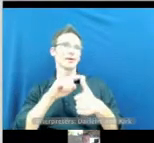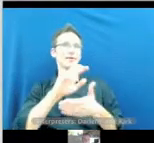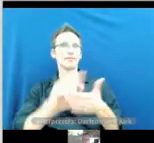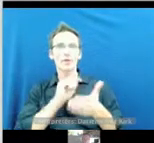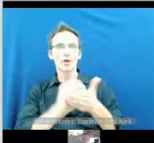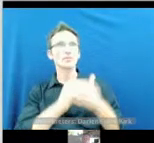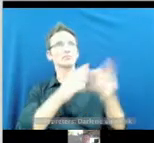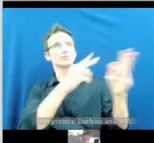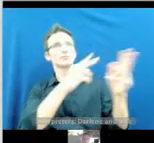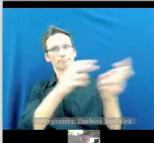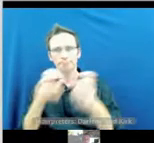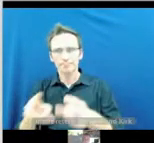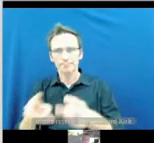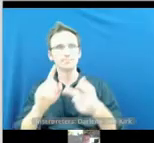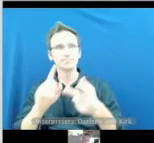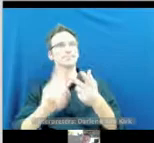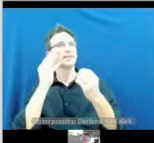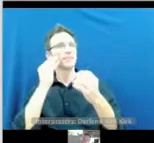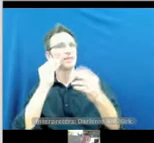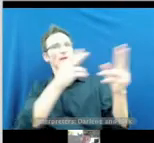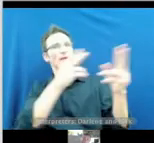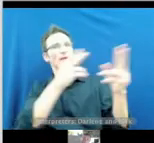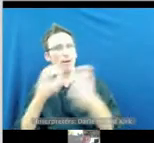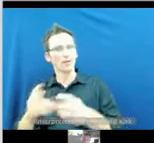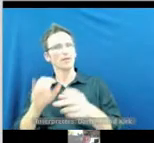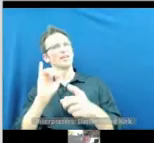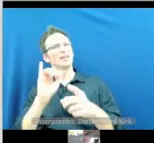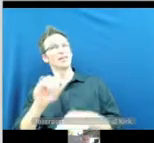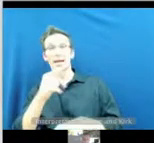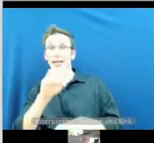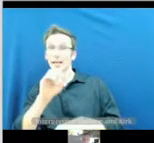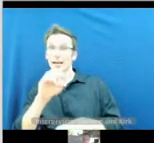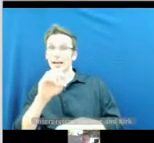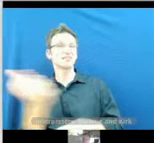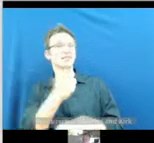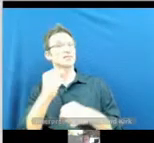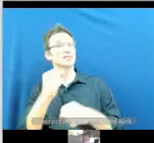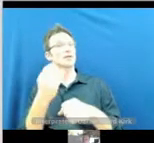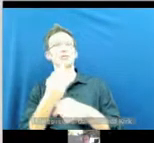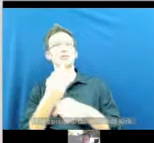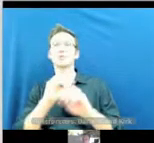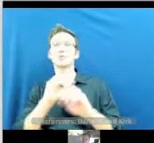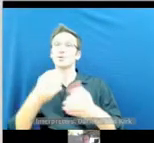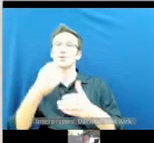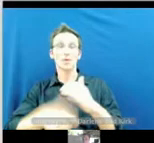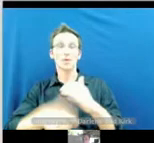the content. So that guide is available to you for free and to assist in this process.